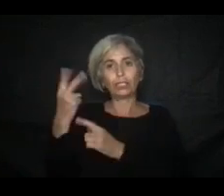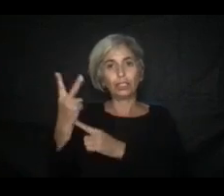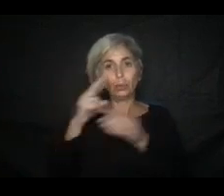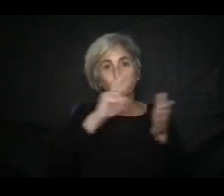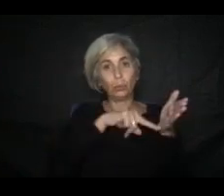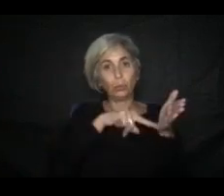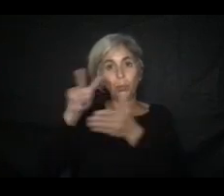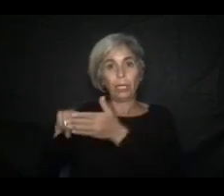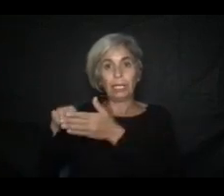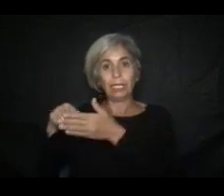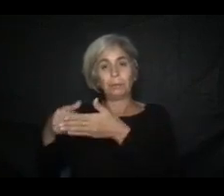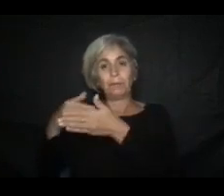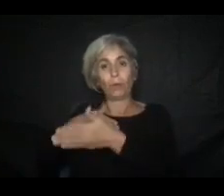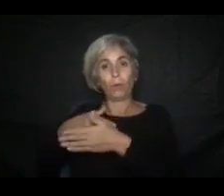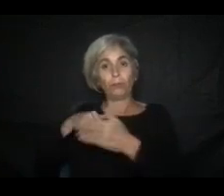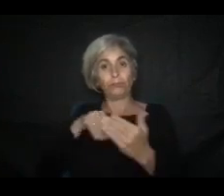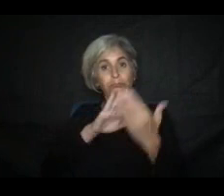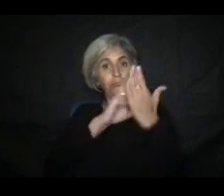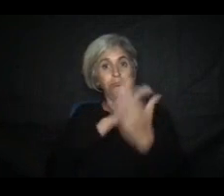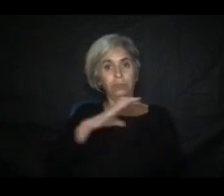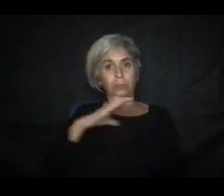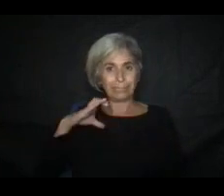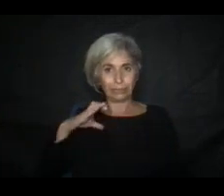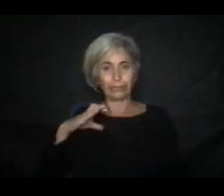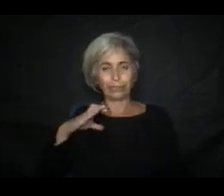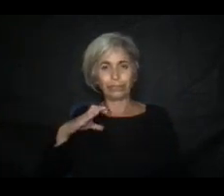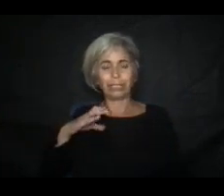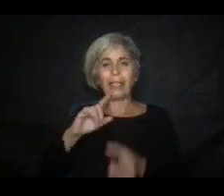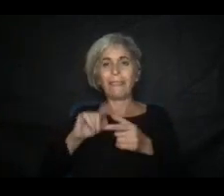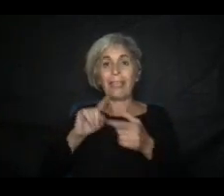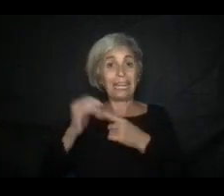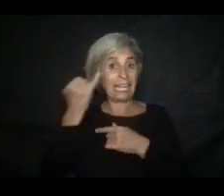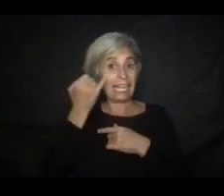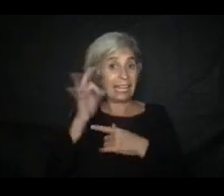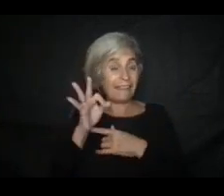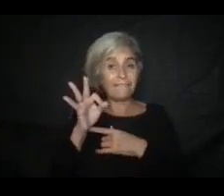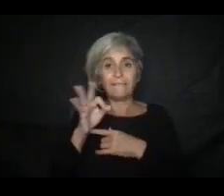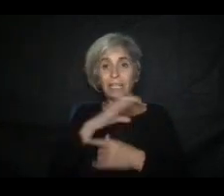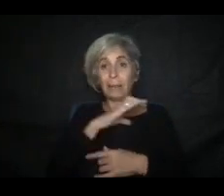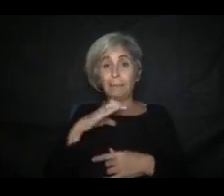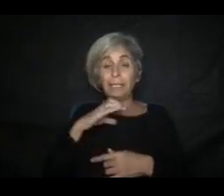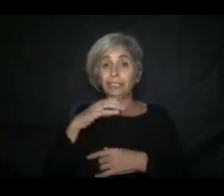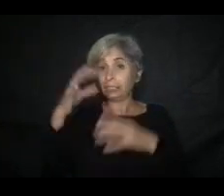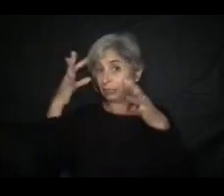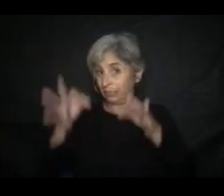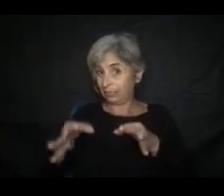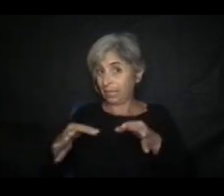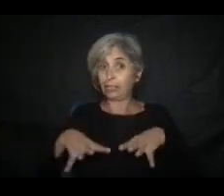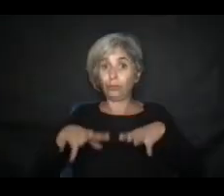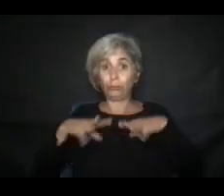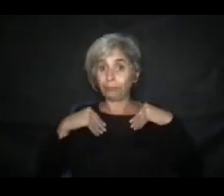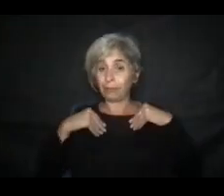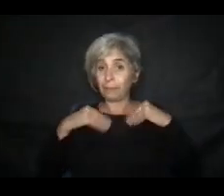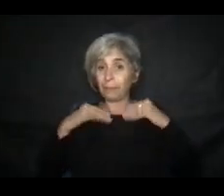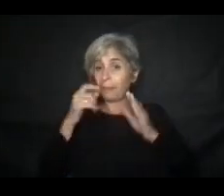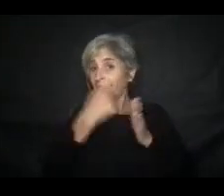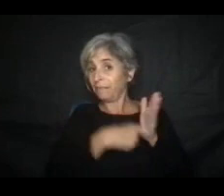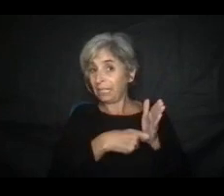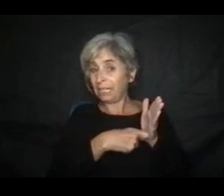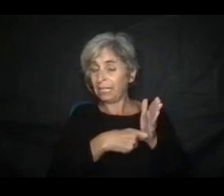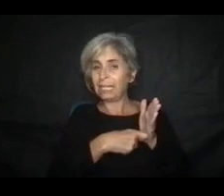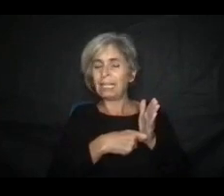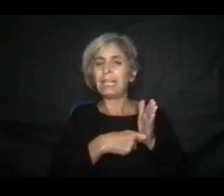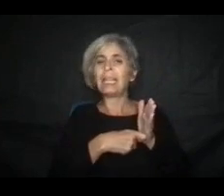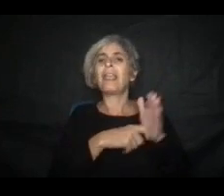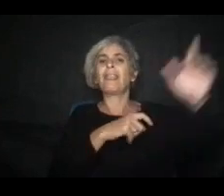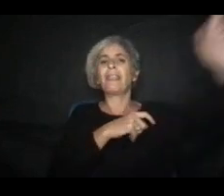readings before the city commission. And then should the city commission actually elect to adopt the fee, it would